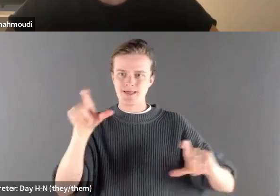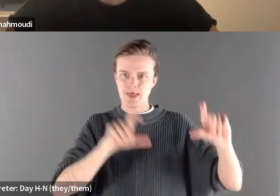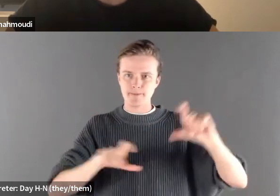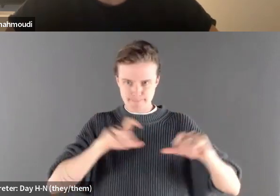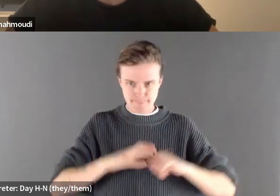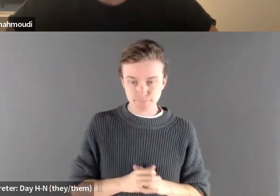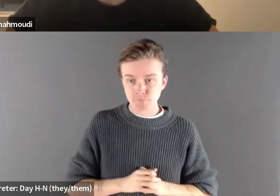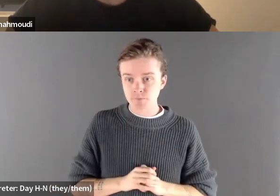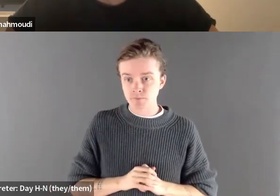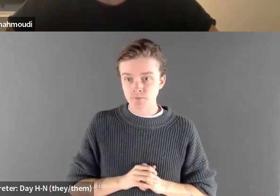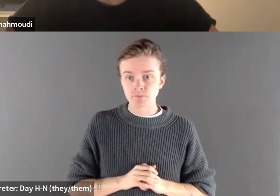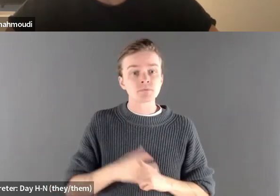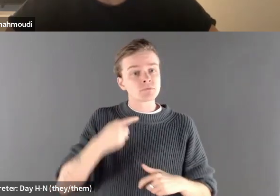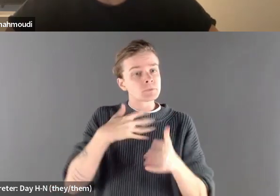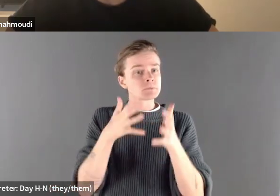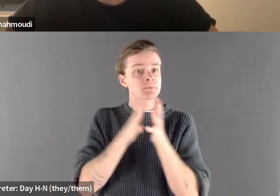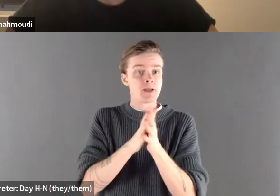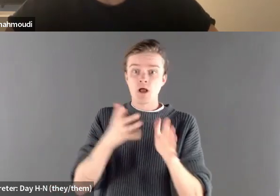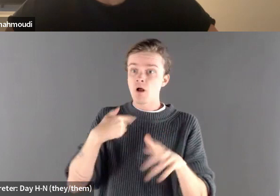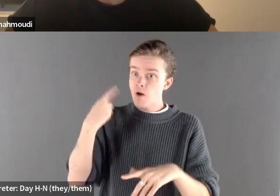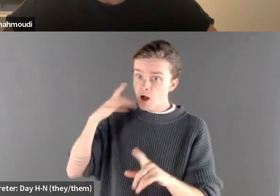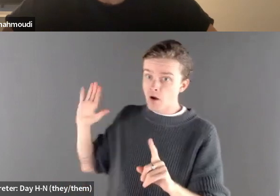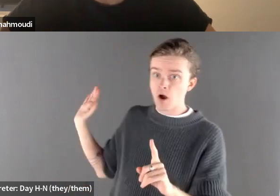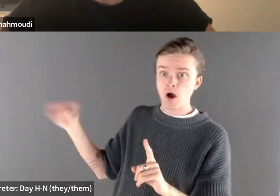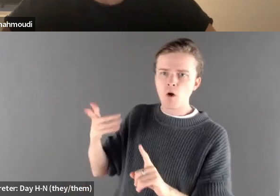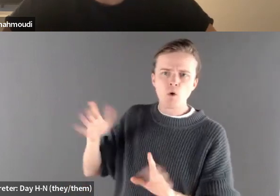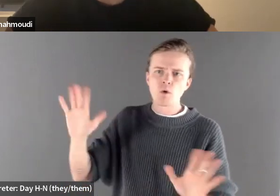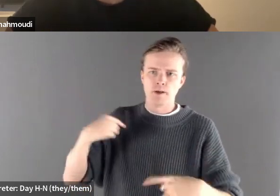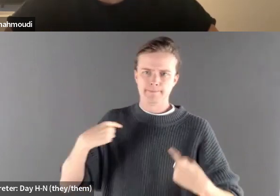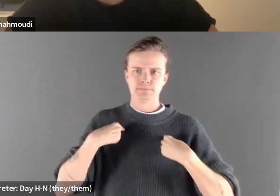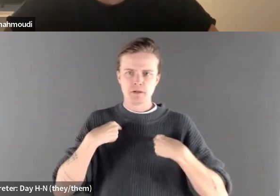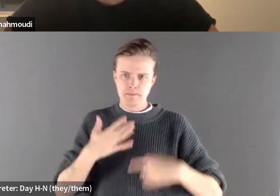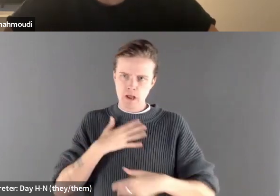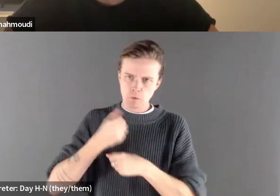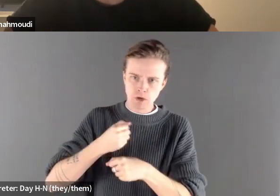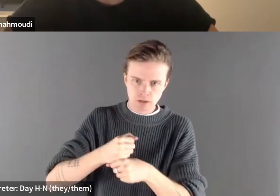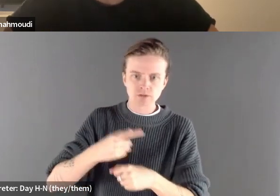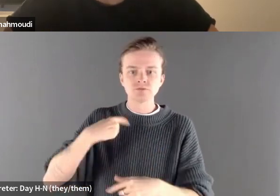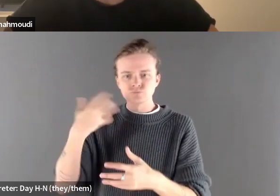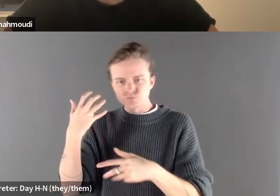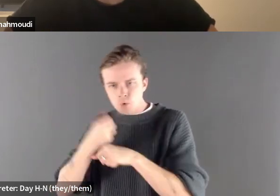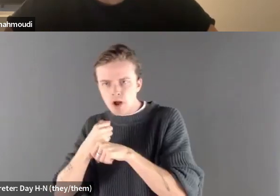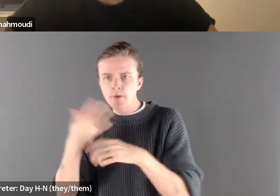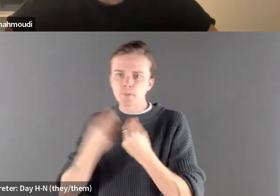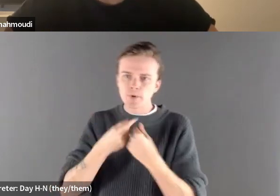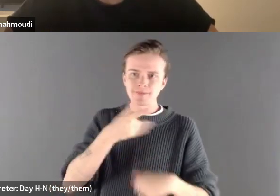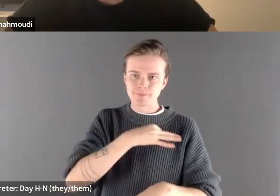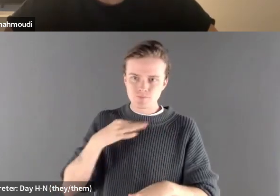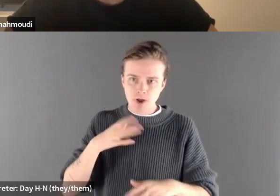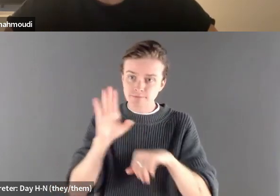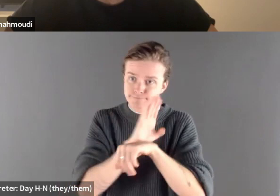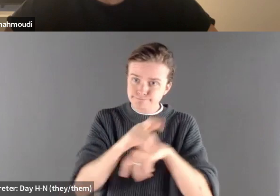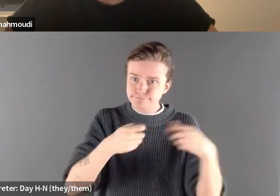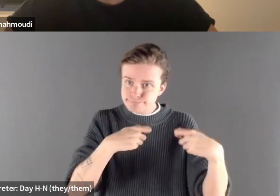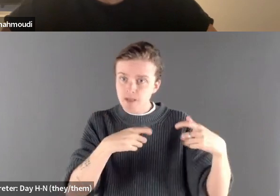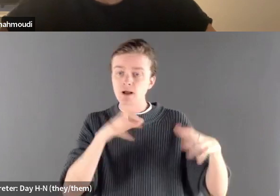for everyone, have been thinking about the private actors, and in particular private companies, given that so many of them, in particular in the space